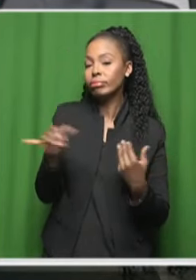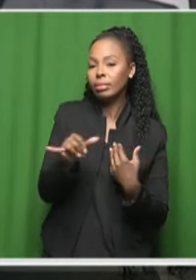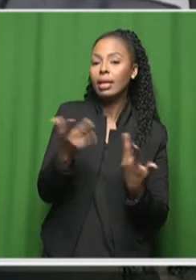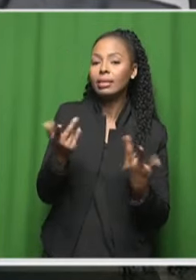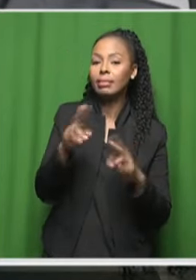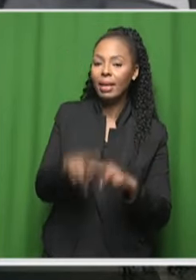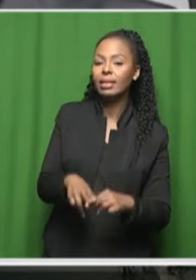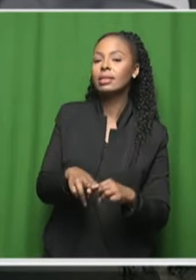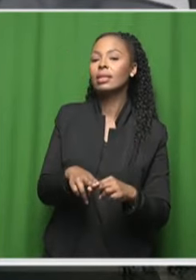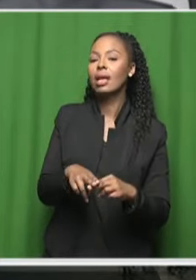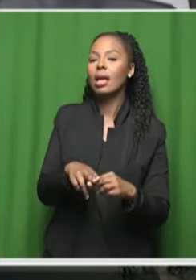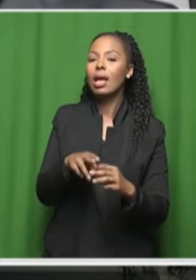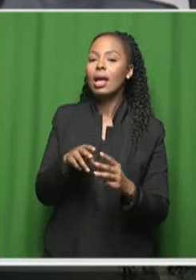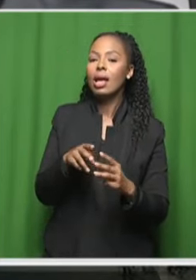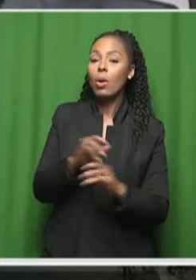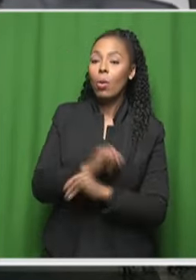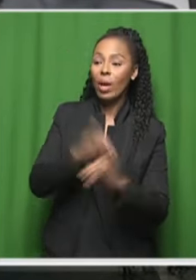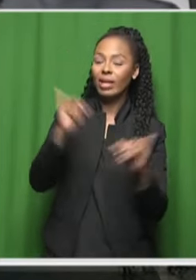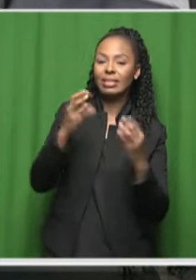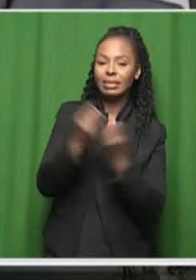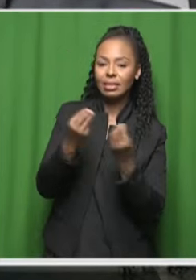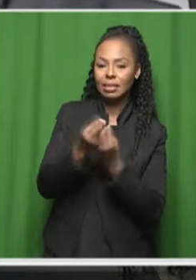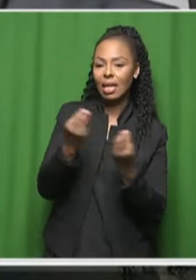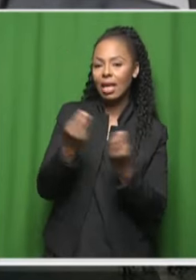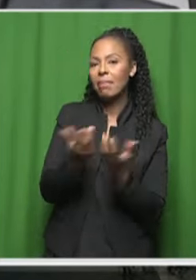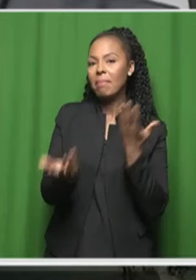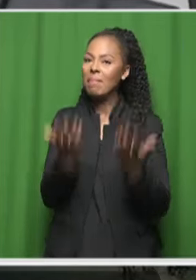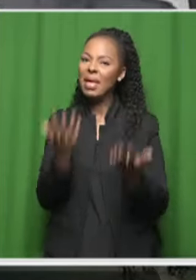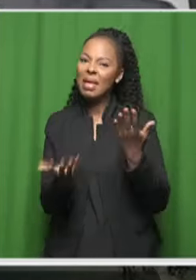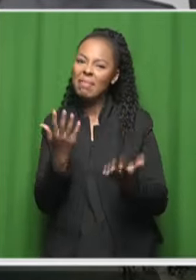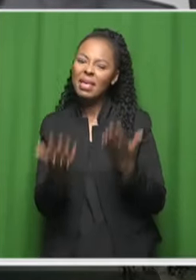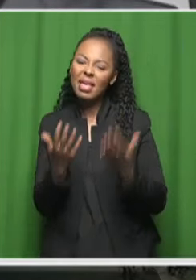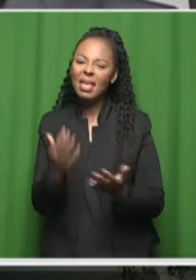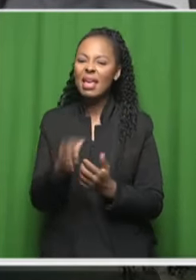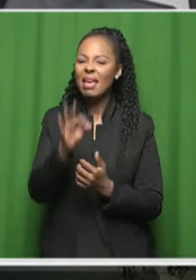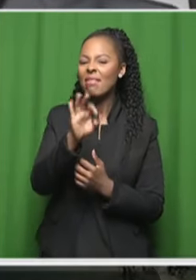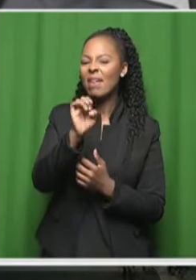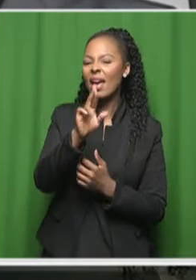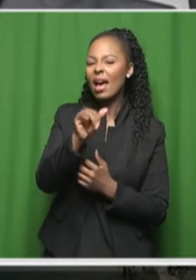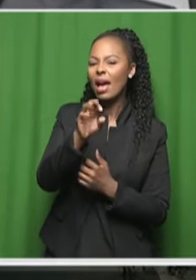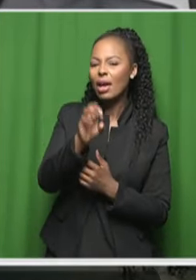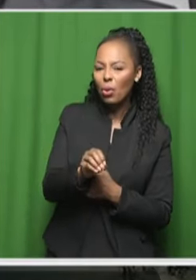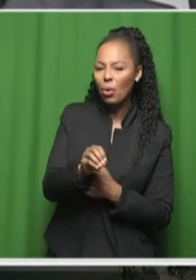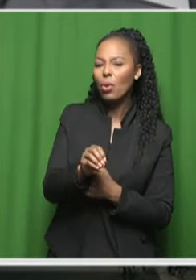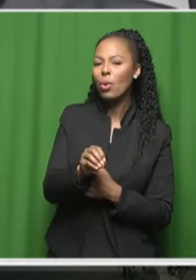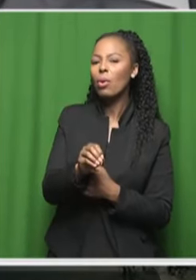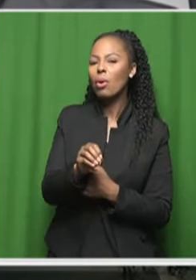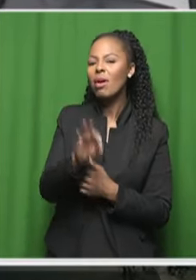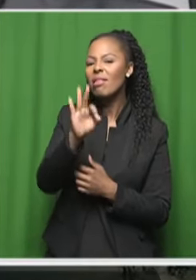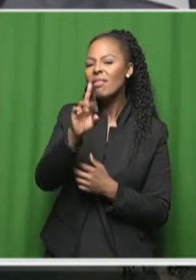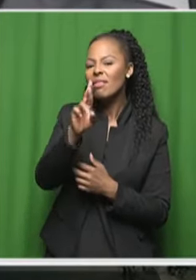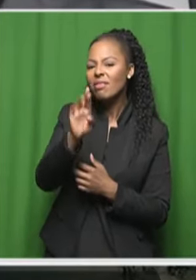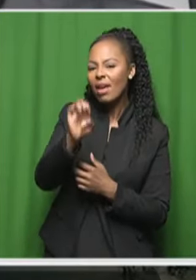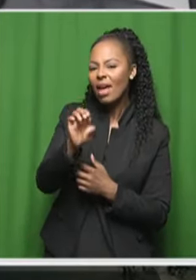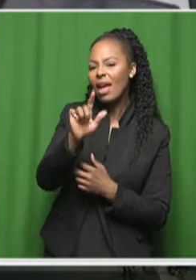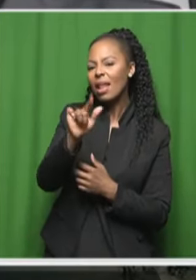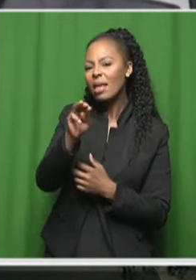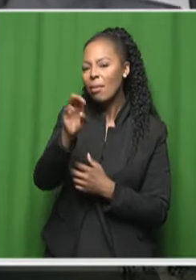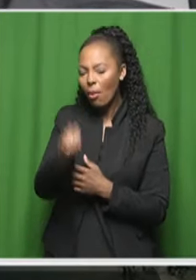scenario, and this is the worst one, maybe what might be a runoff between Daniel Chapo and Venance Mondlane,